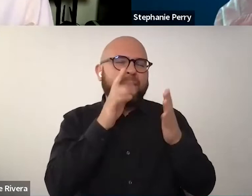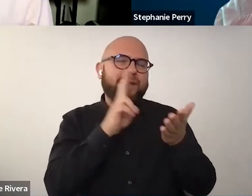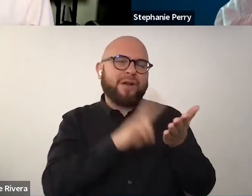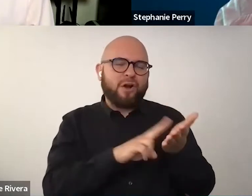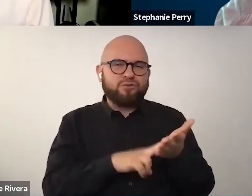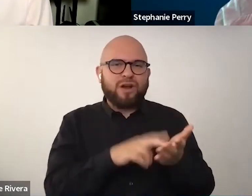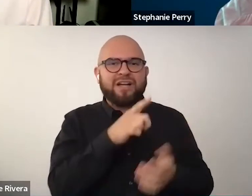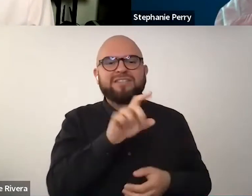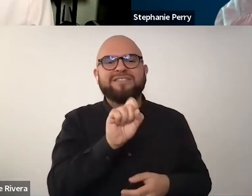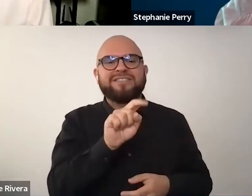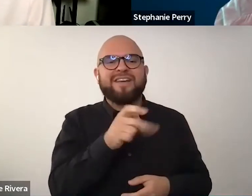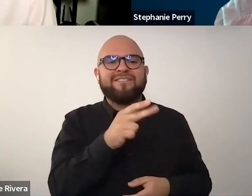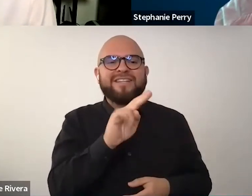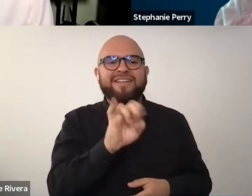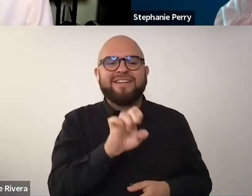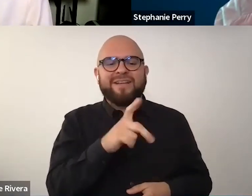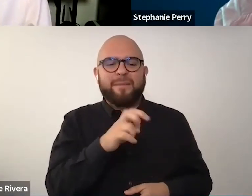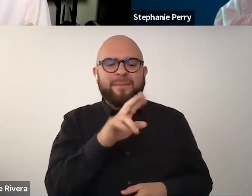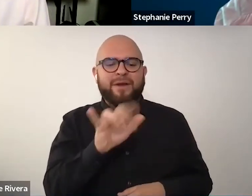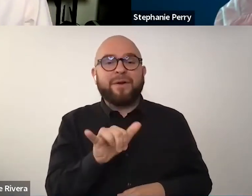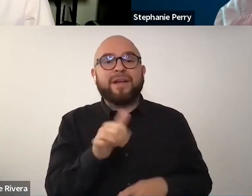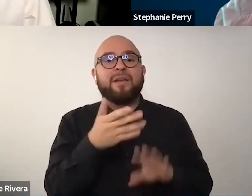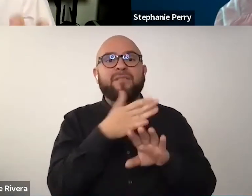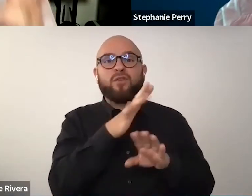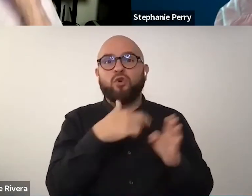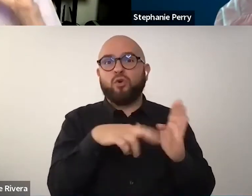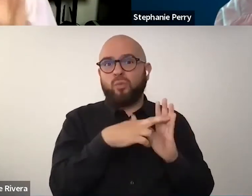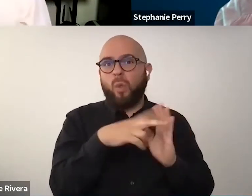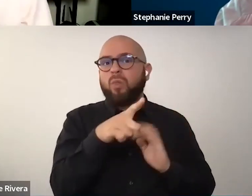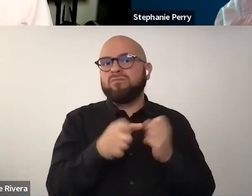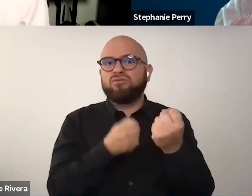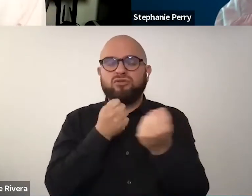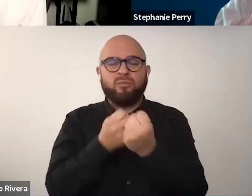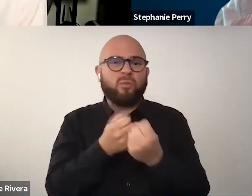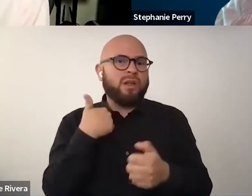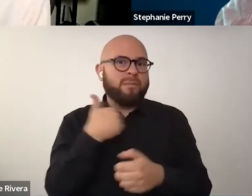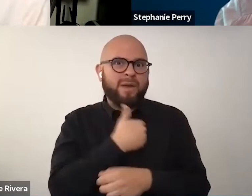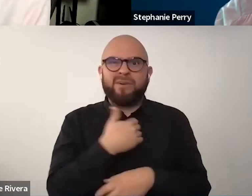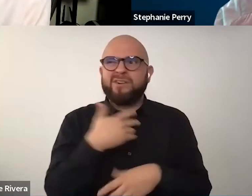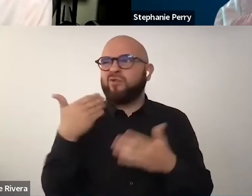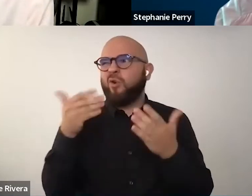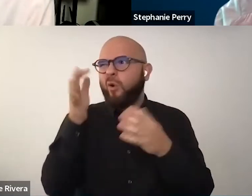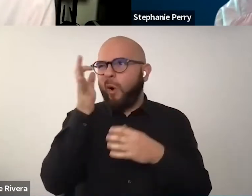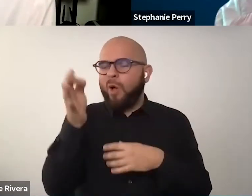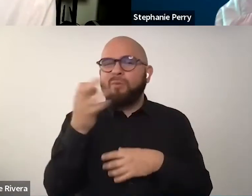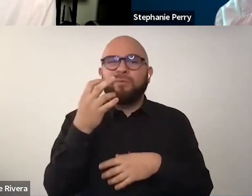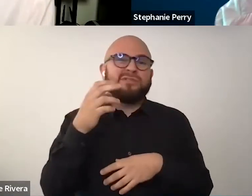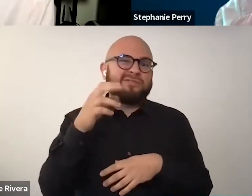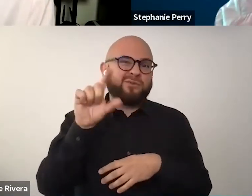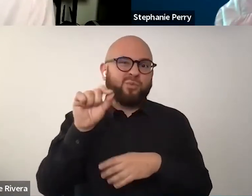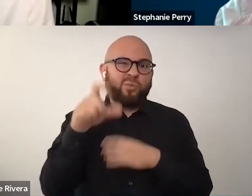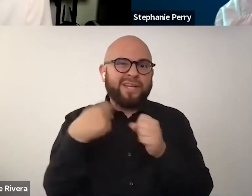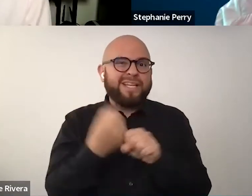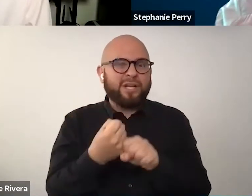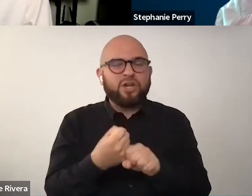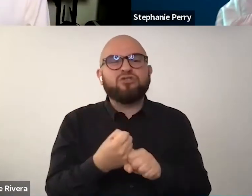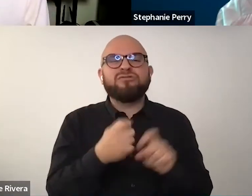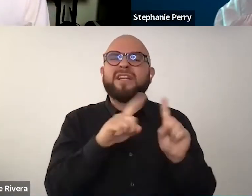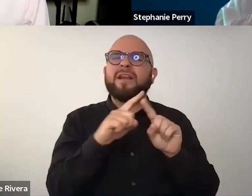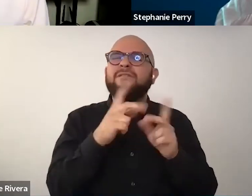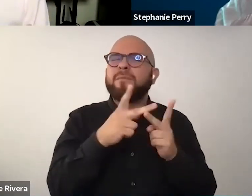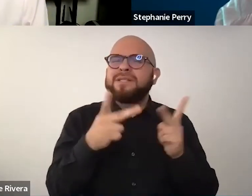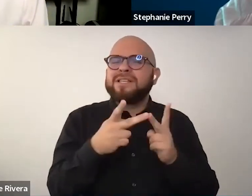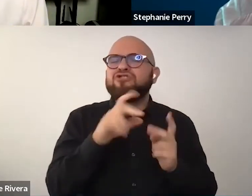Before assuming her current role, Stephanie supported members for nearly 2 decades through several positions at SAG and then